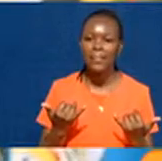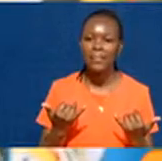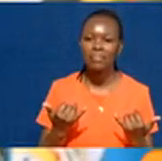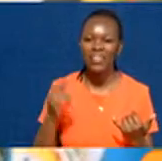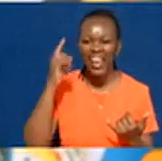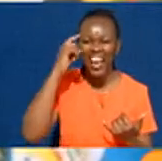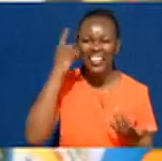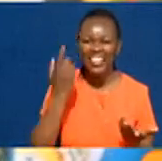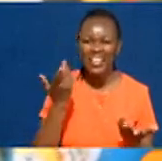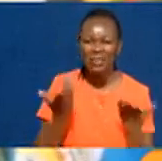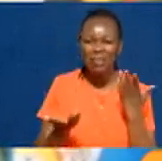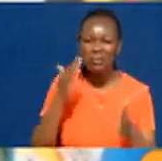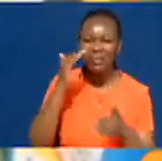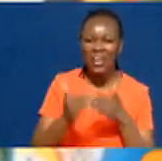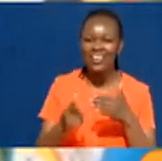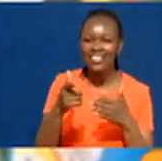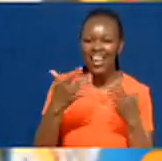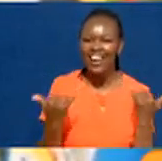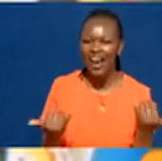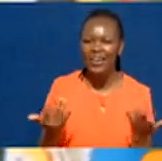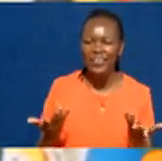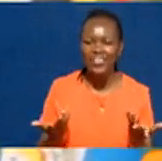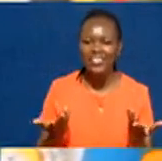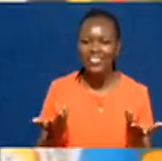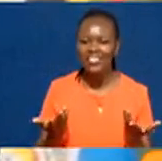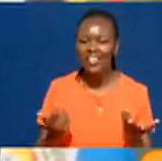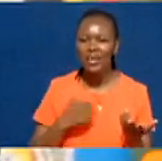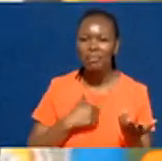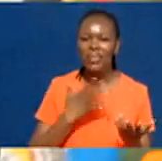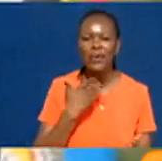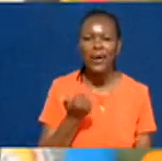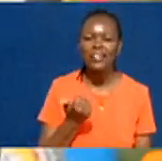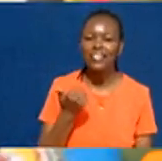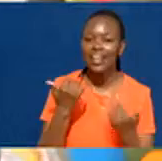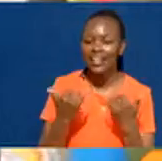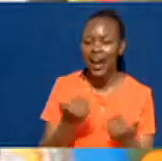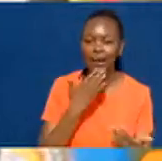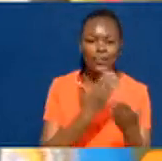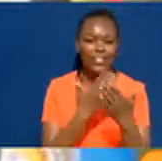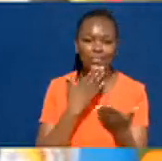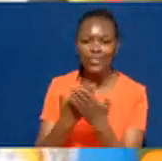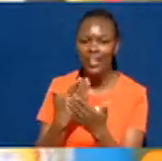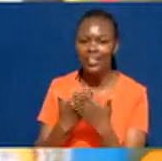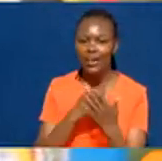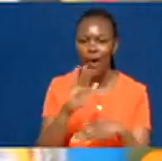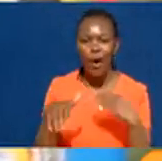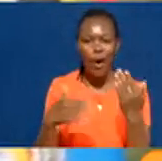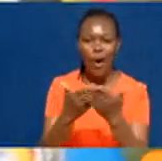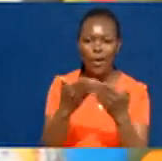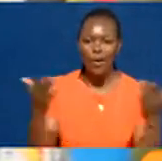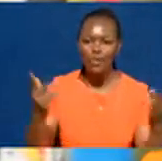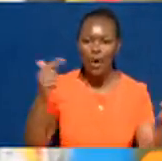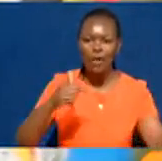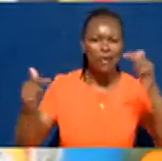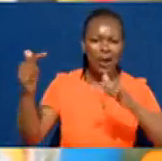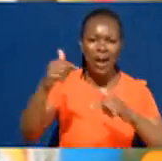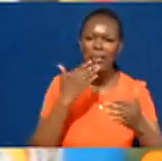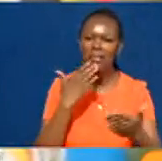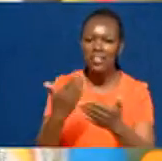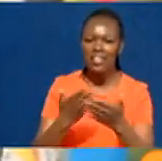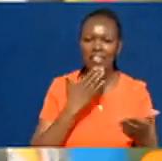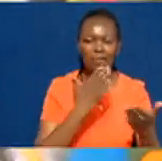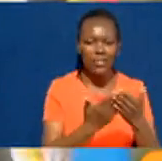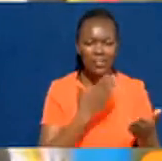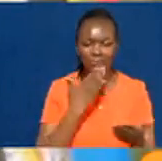I think we can leave it there for today. Mimi nataka ni waambie asante sana for coming. All